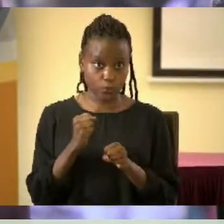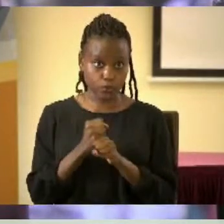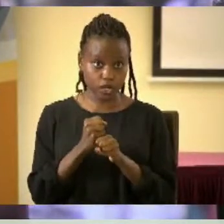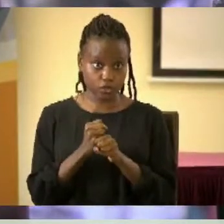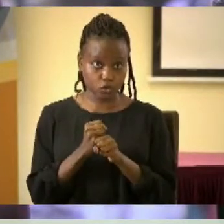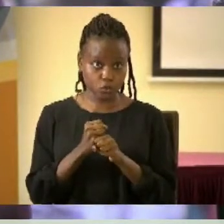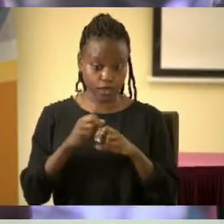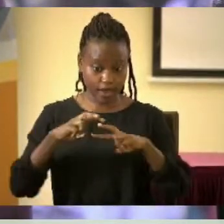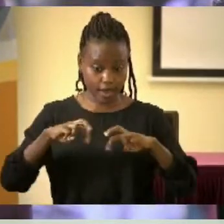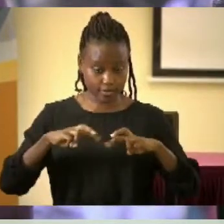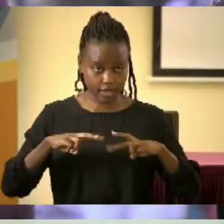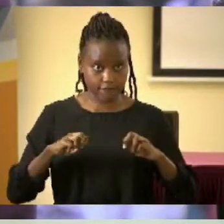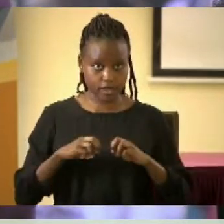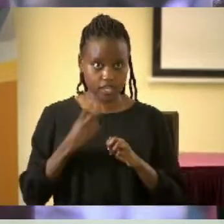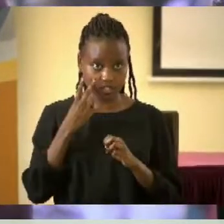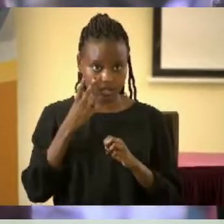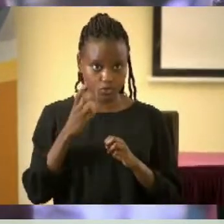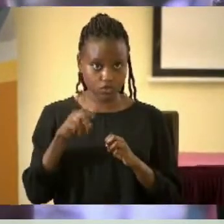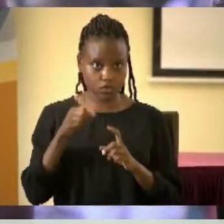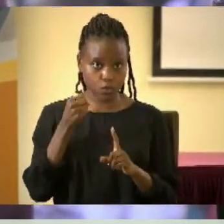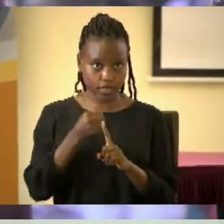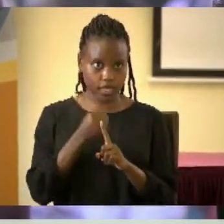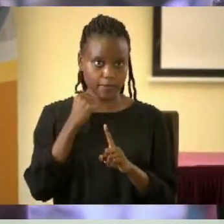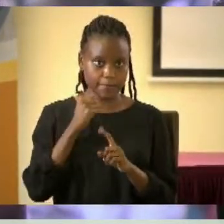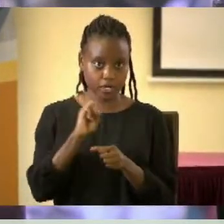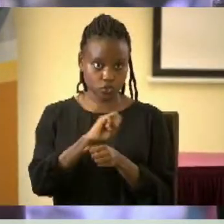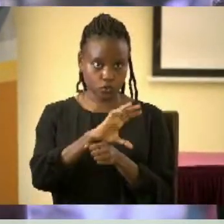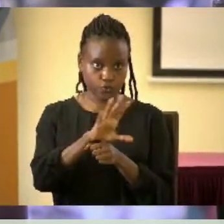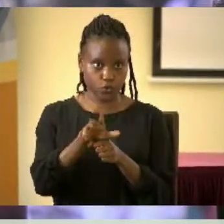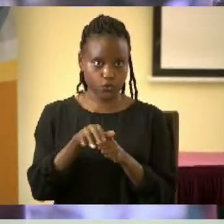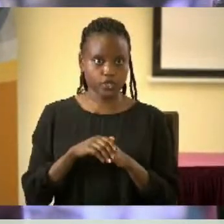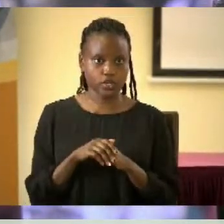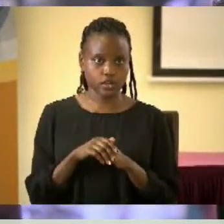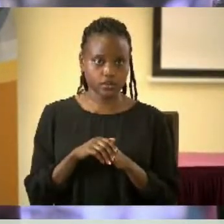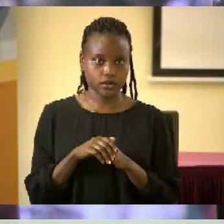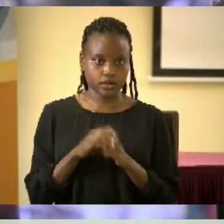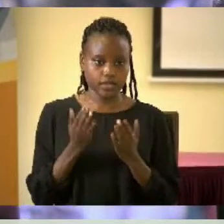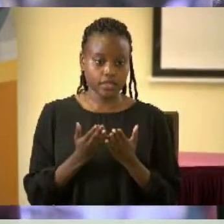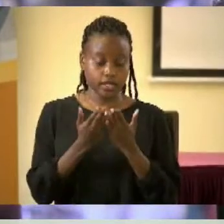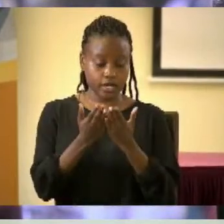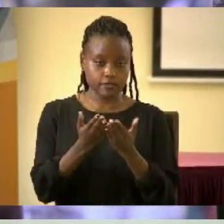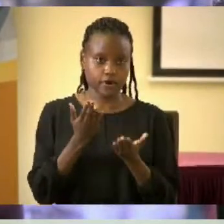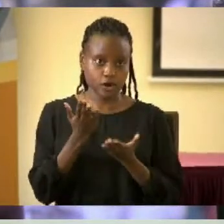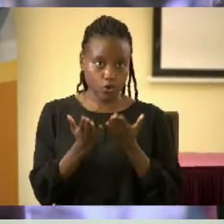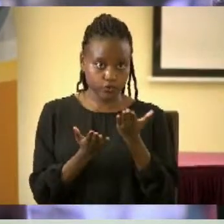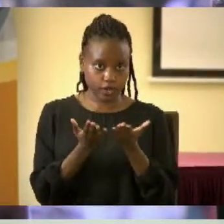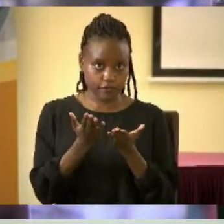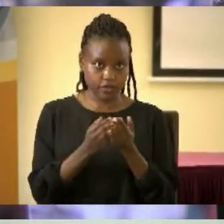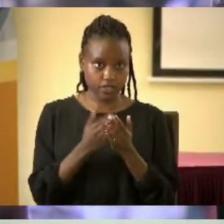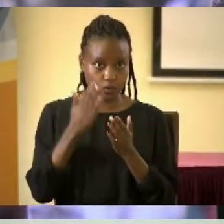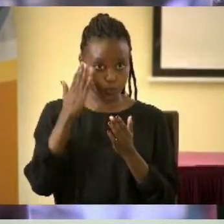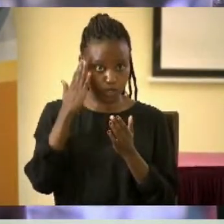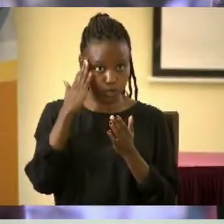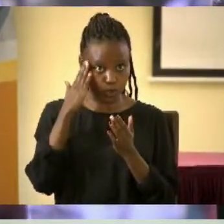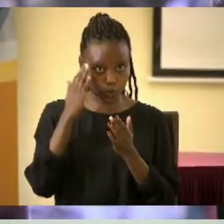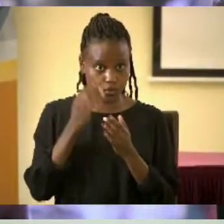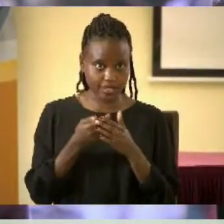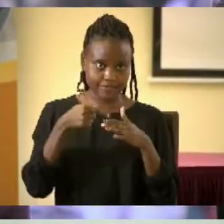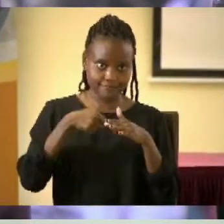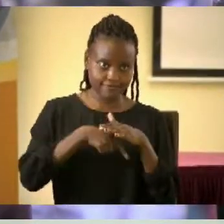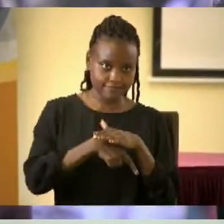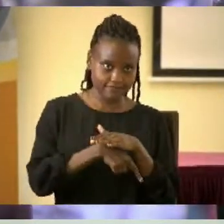survey just to see what the impact of COVID-19 has been in the delivery of service. We know that there is a dip